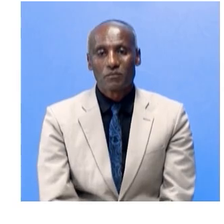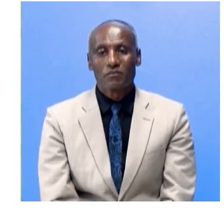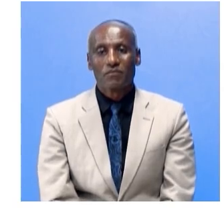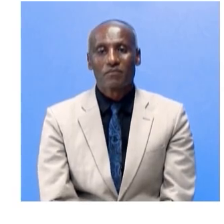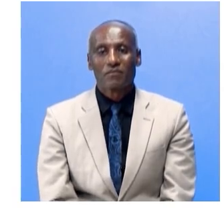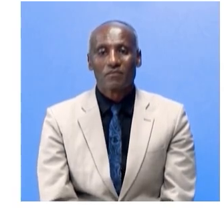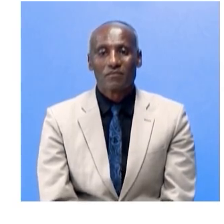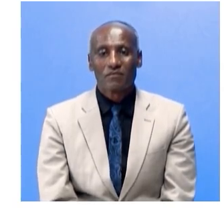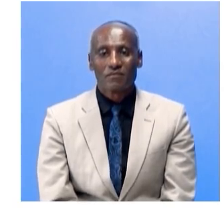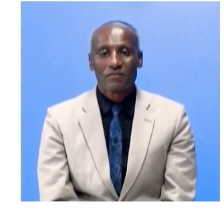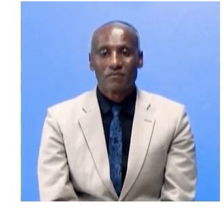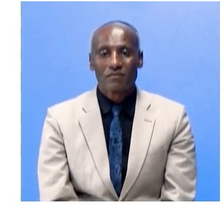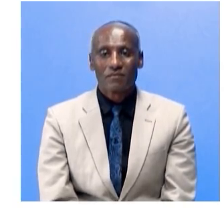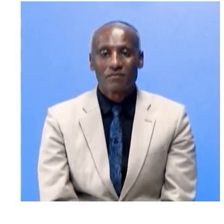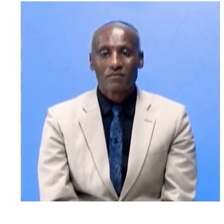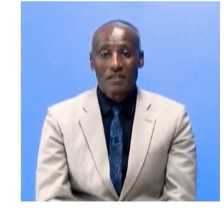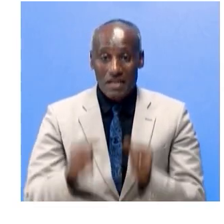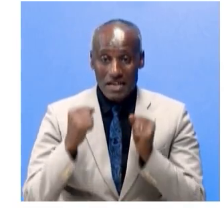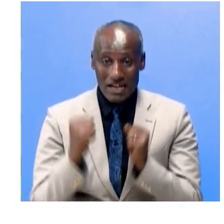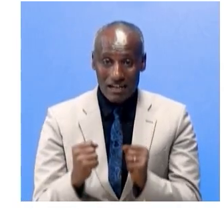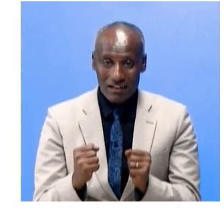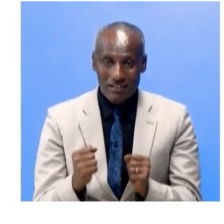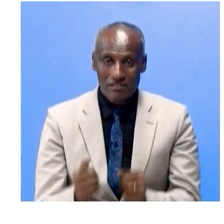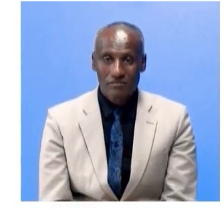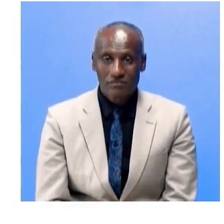My sister can